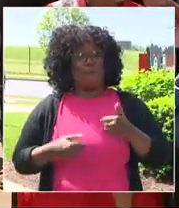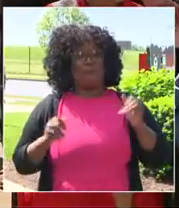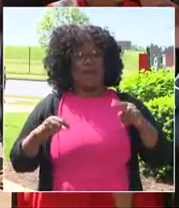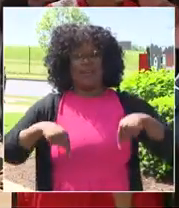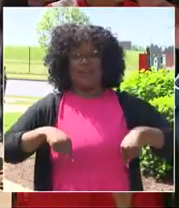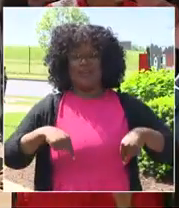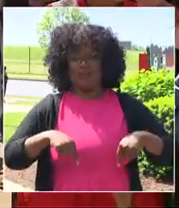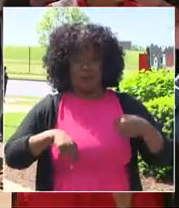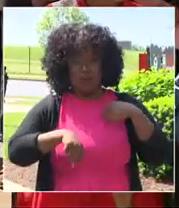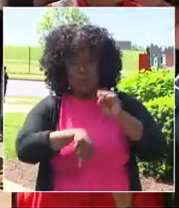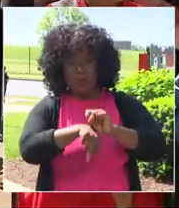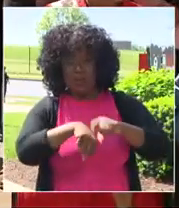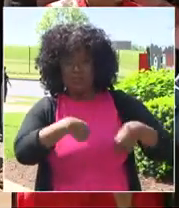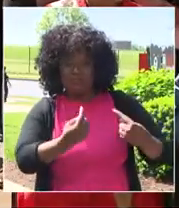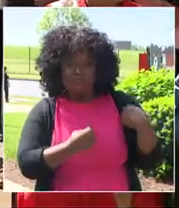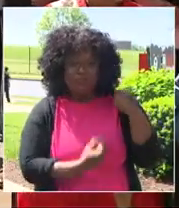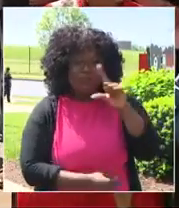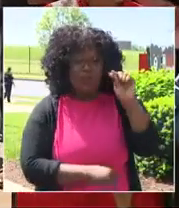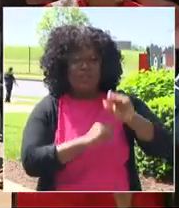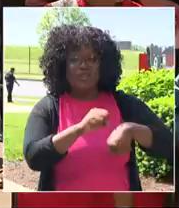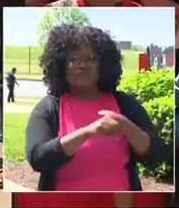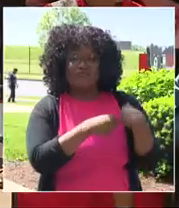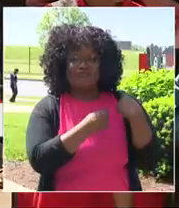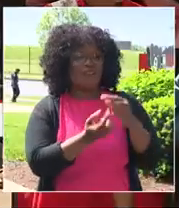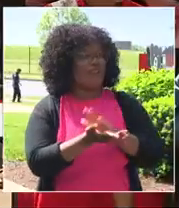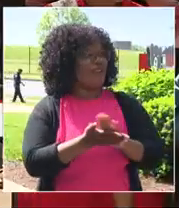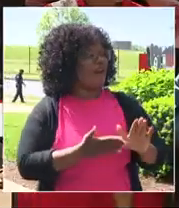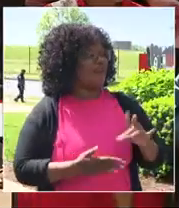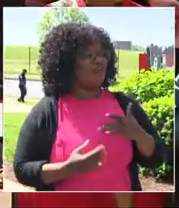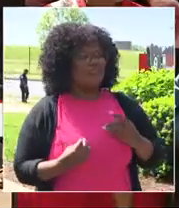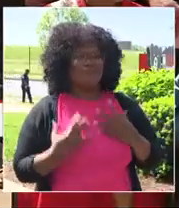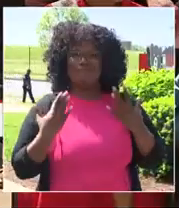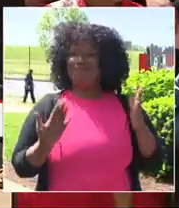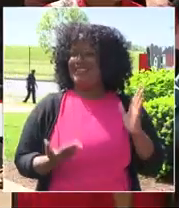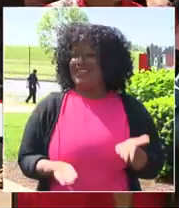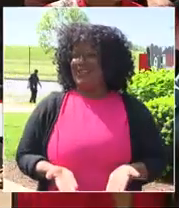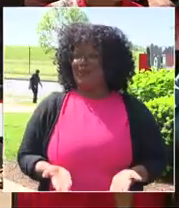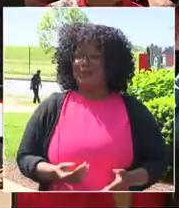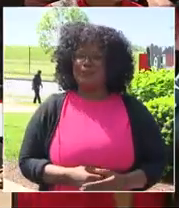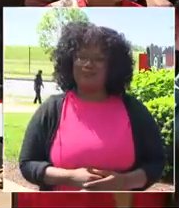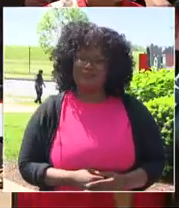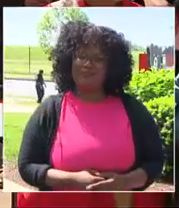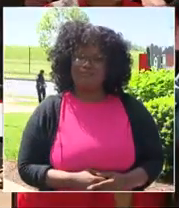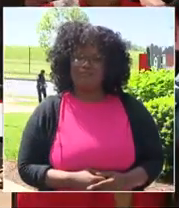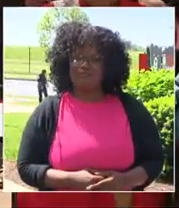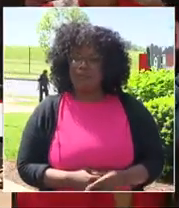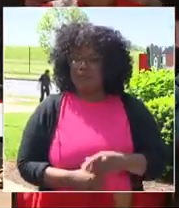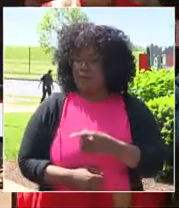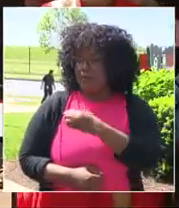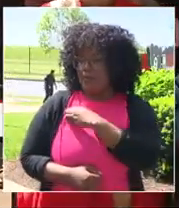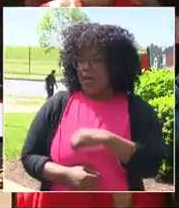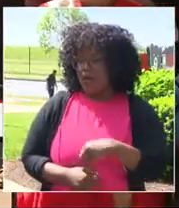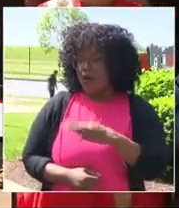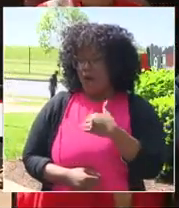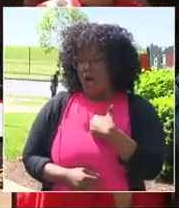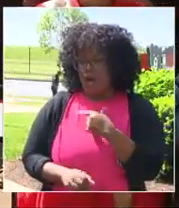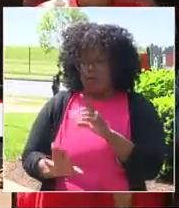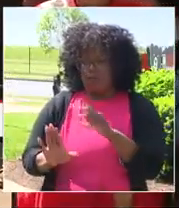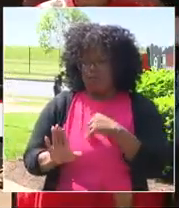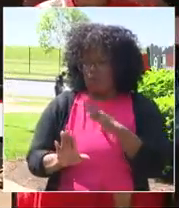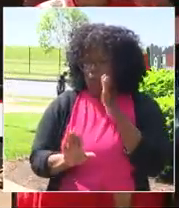Children's National, so it's great to be back home. And to the Deputy Mayor, I promise I will be brief, but I will be effective.